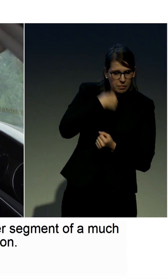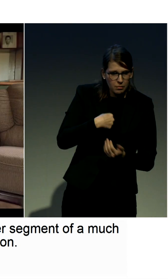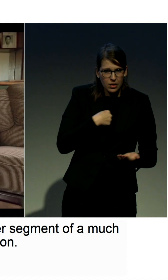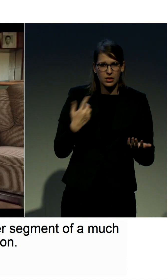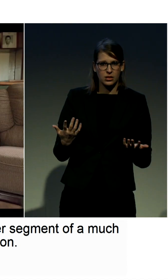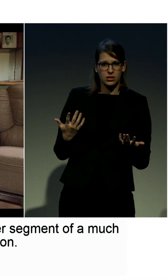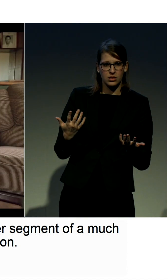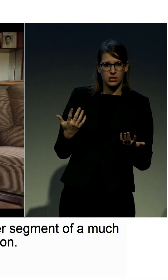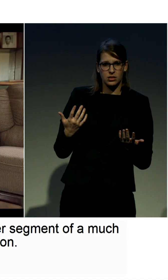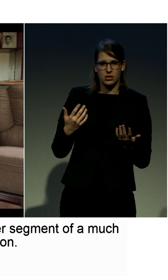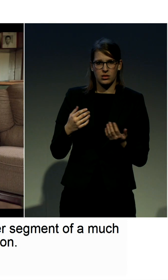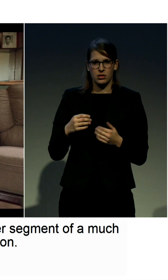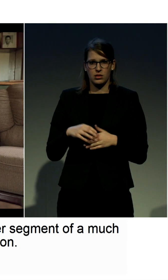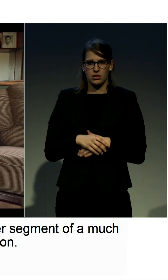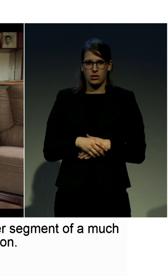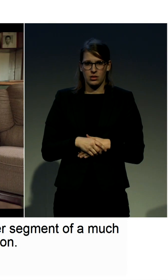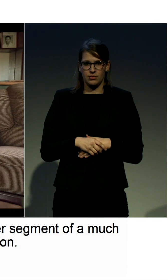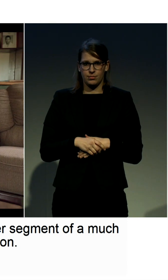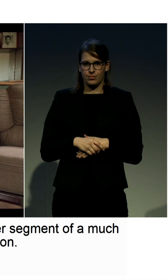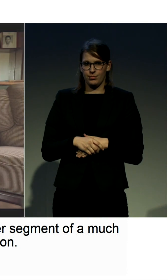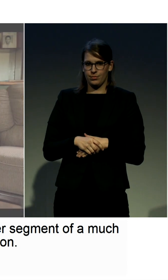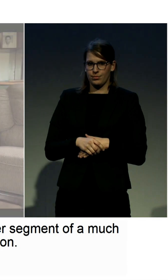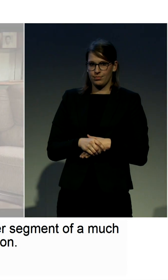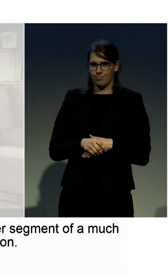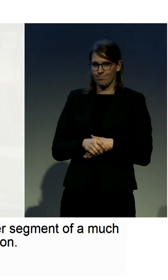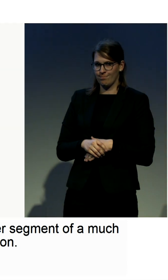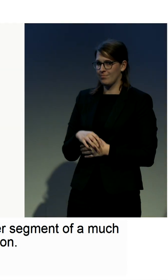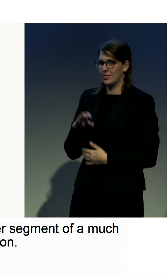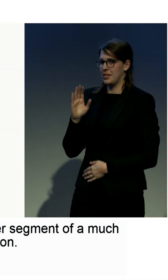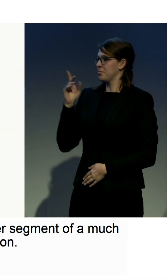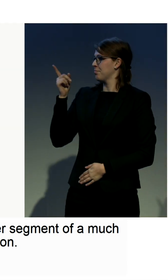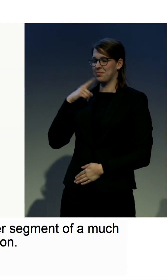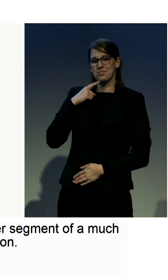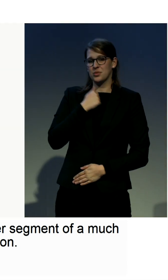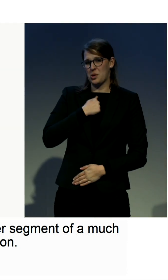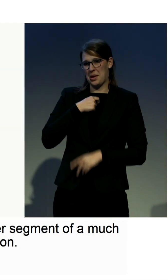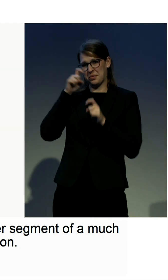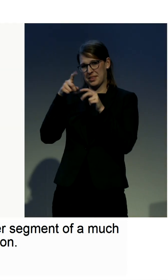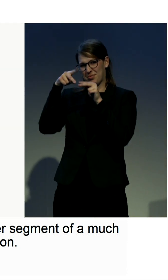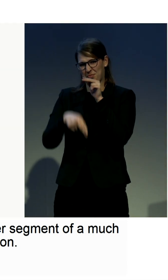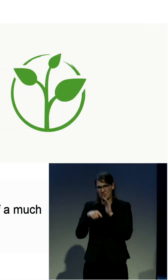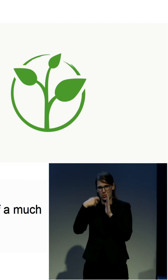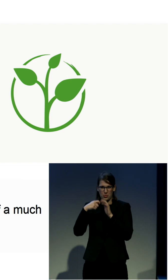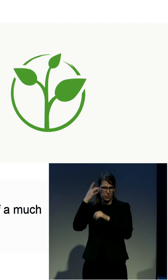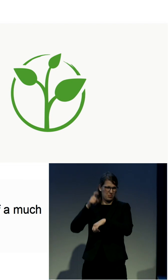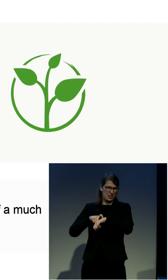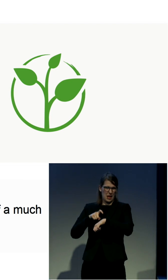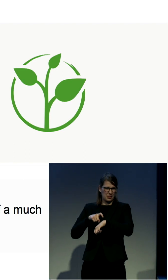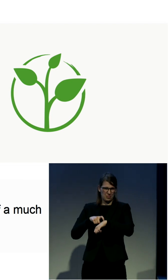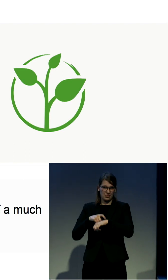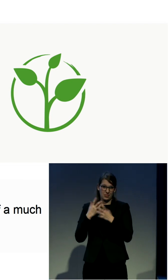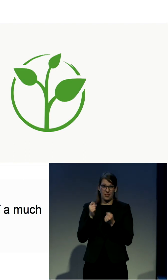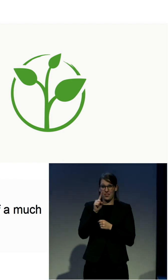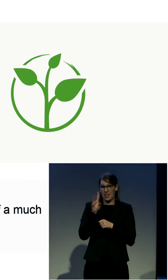aspect. Unfortunately, we need to the whole stop the proceeding. film there because He it got lasts married. for 15 minutes and we only have a short period